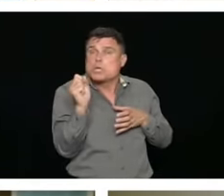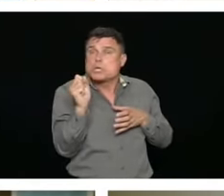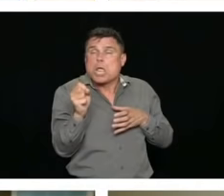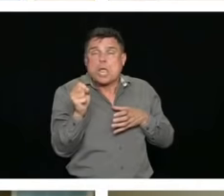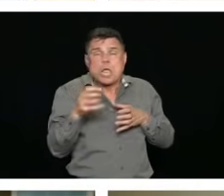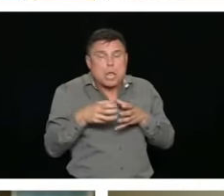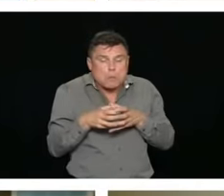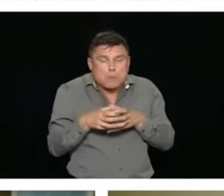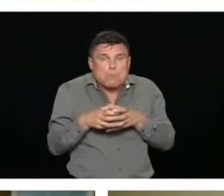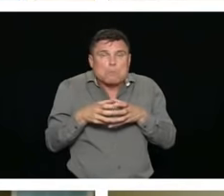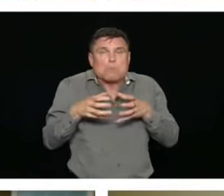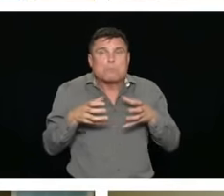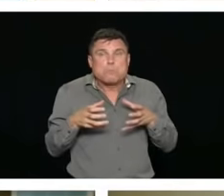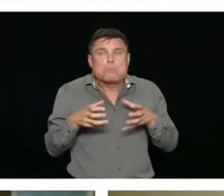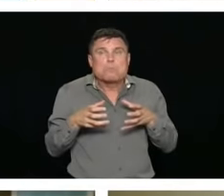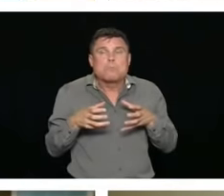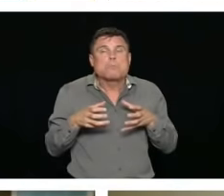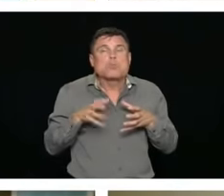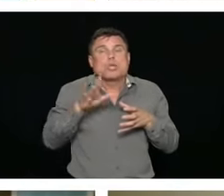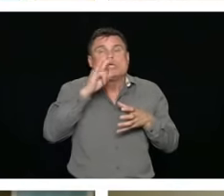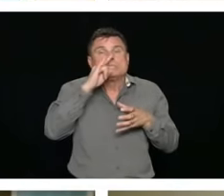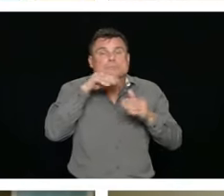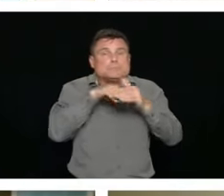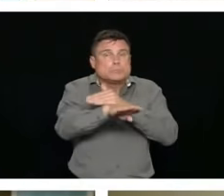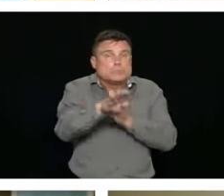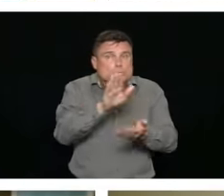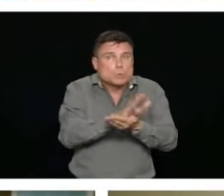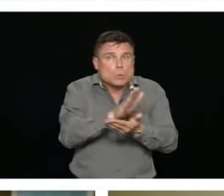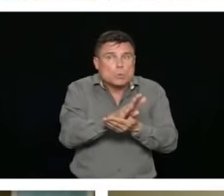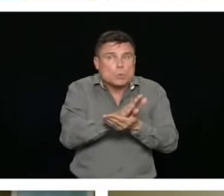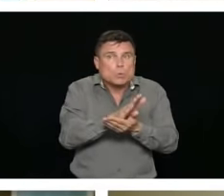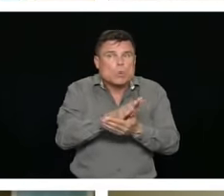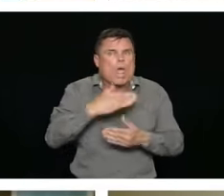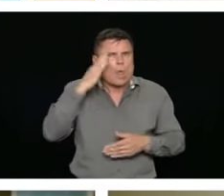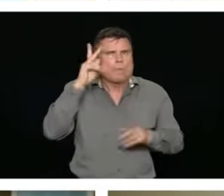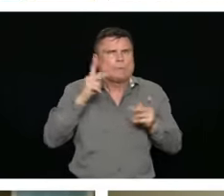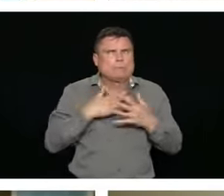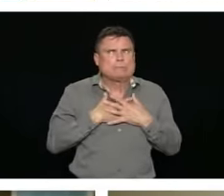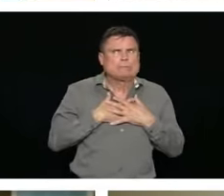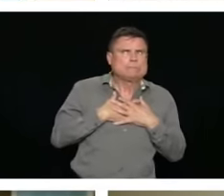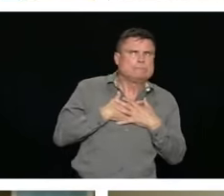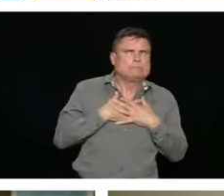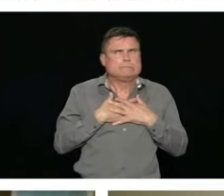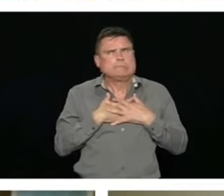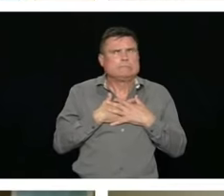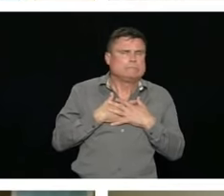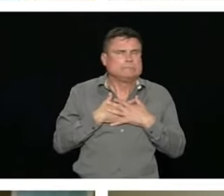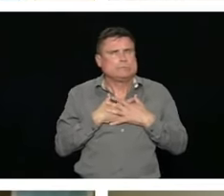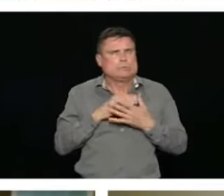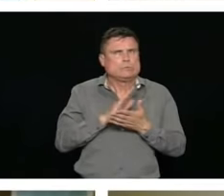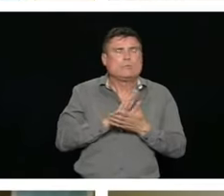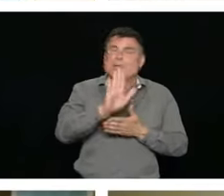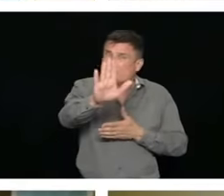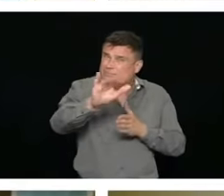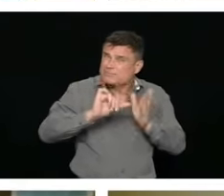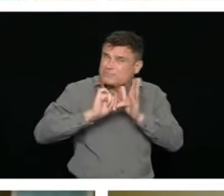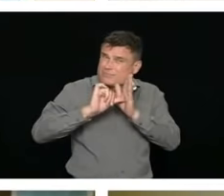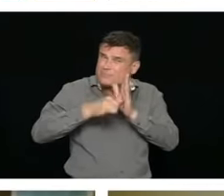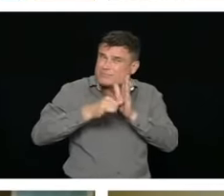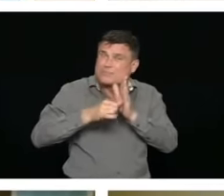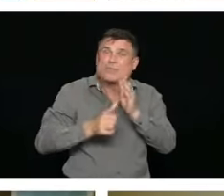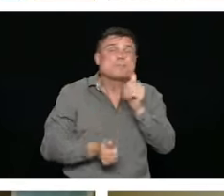is that people don't go to school when they're sick. If someone has symptoms, that's where we have the most